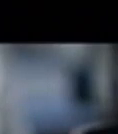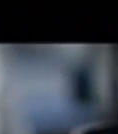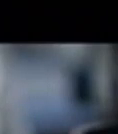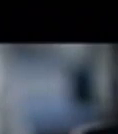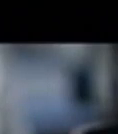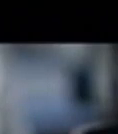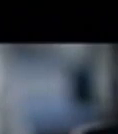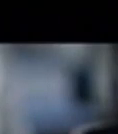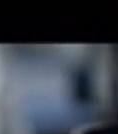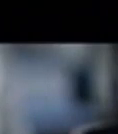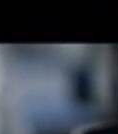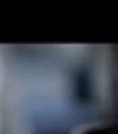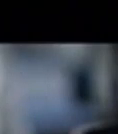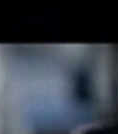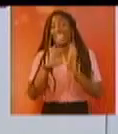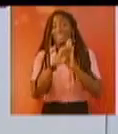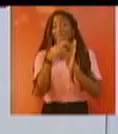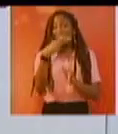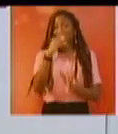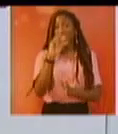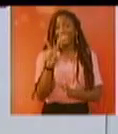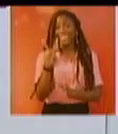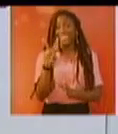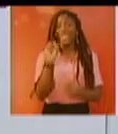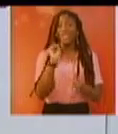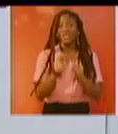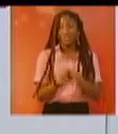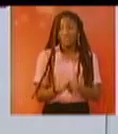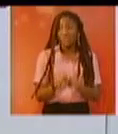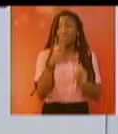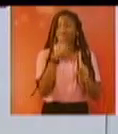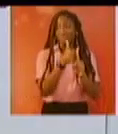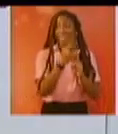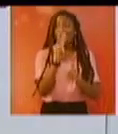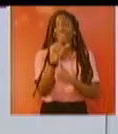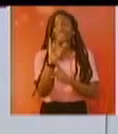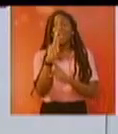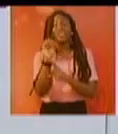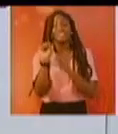factors contribute to this process. This virus, however, is